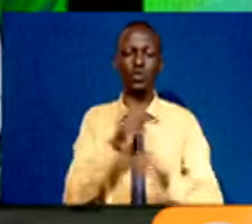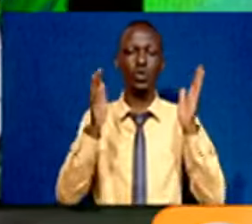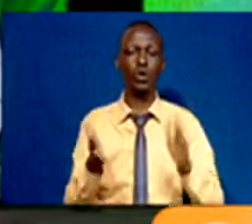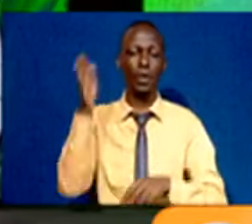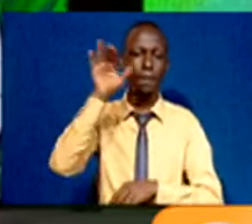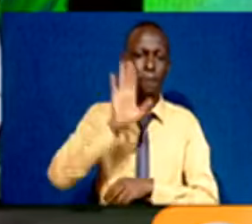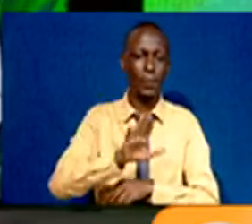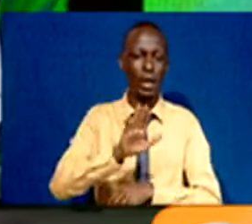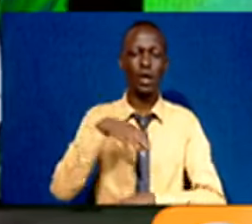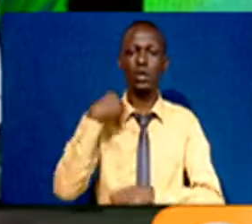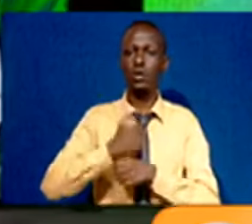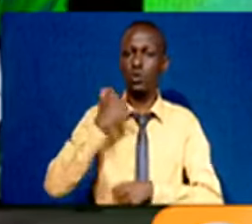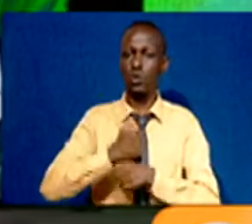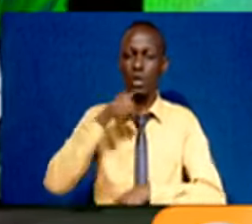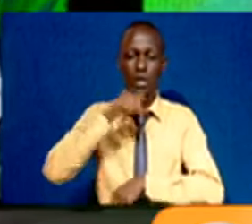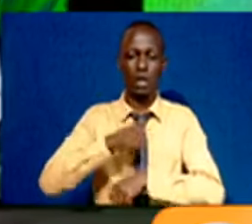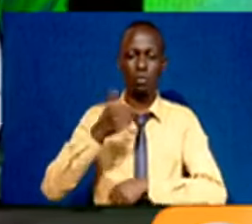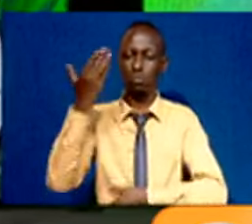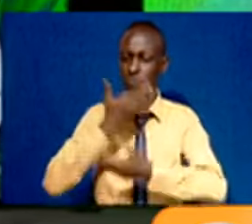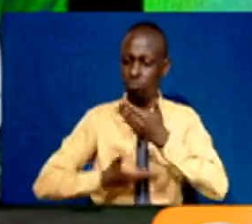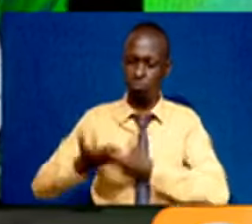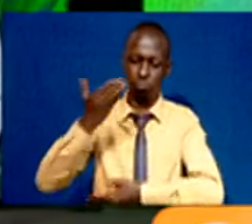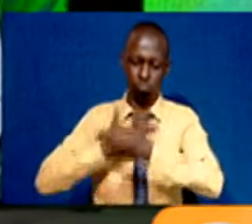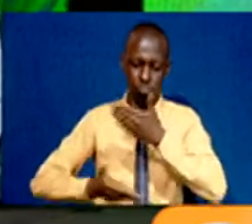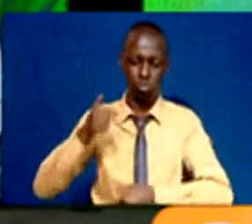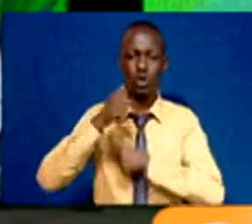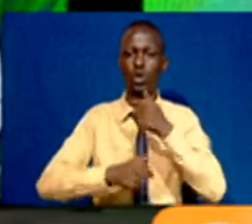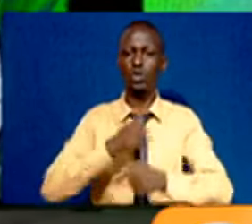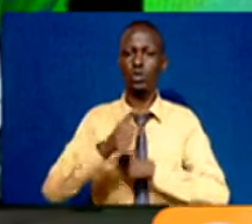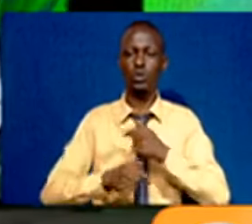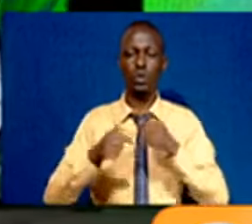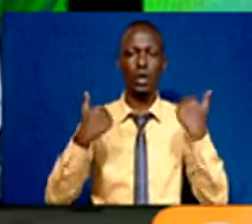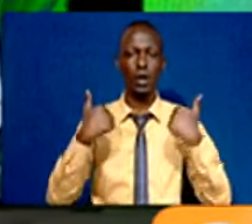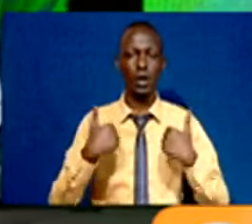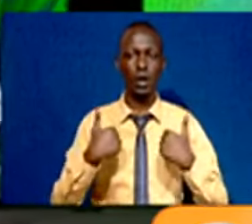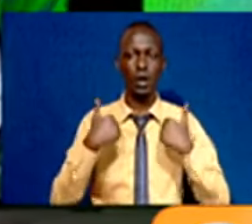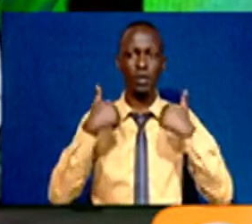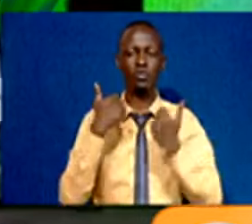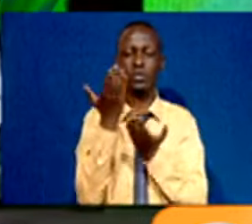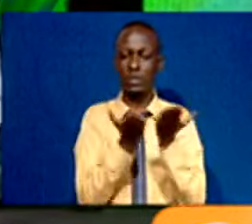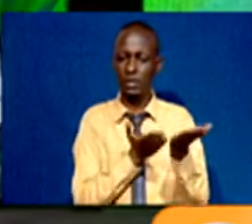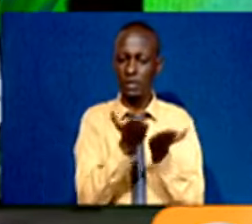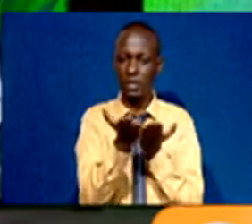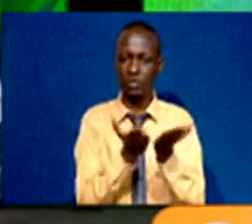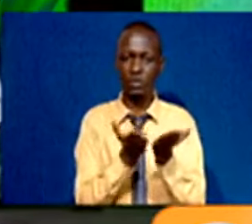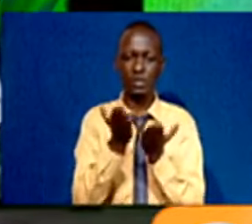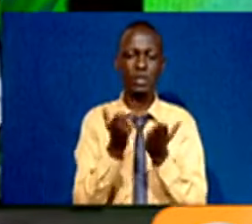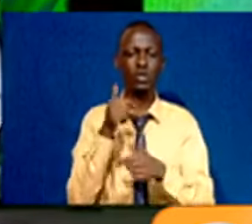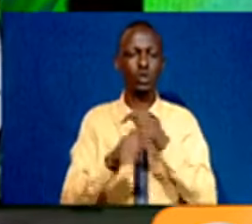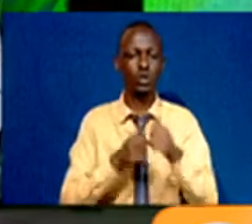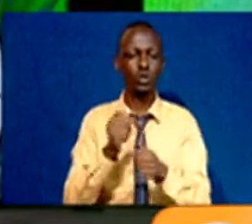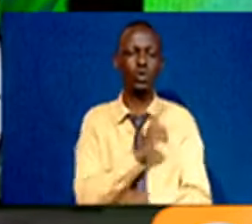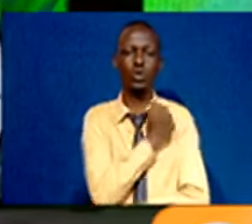go back to work as negotiations continue and secure minimum safety services are offered in